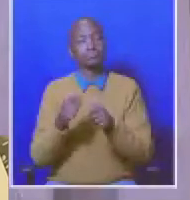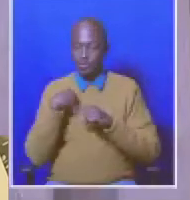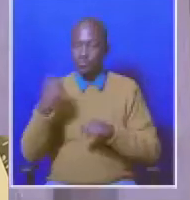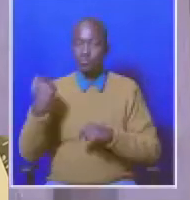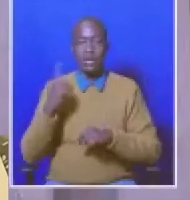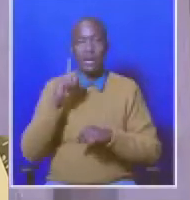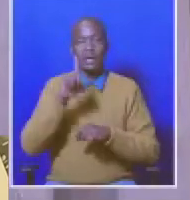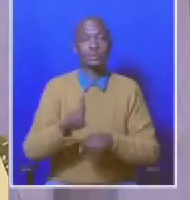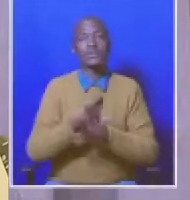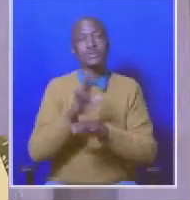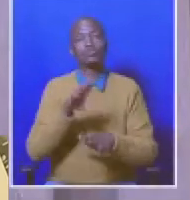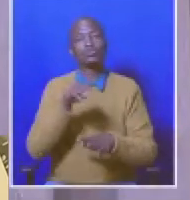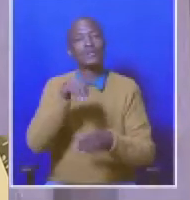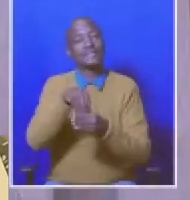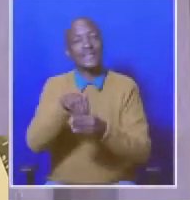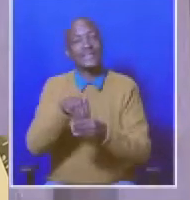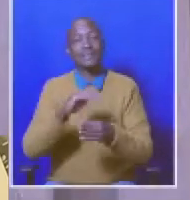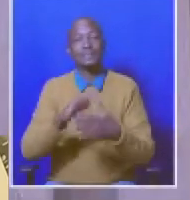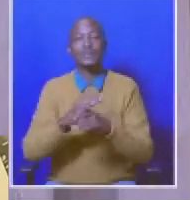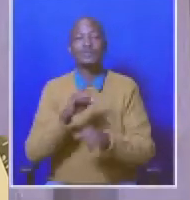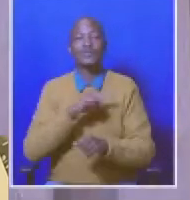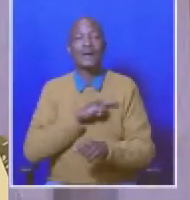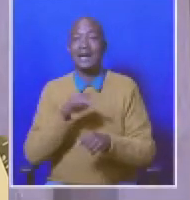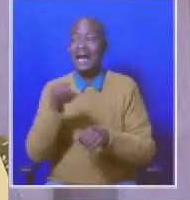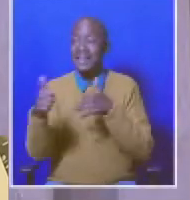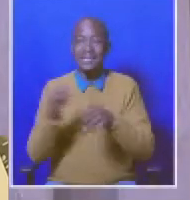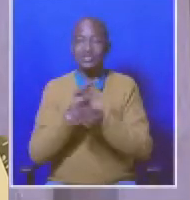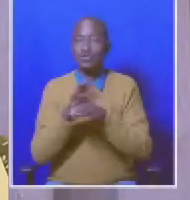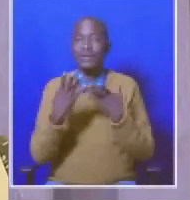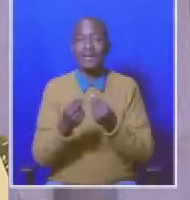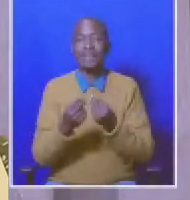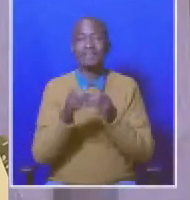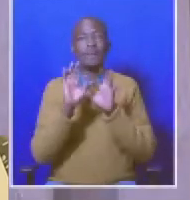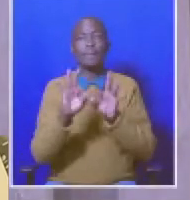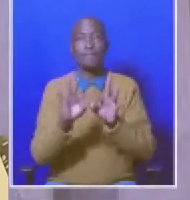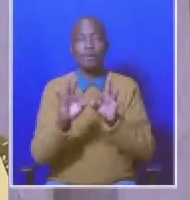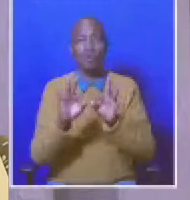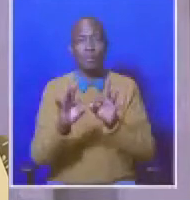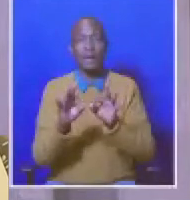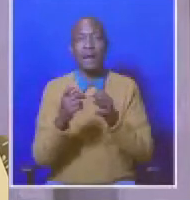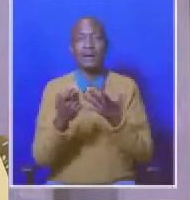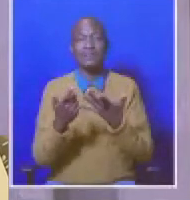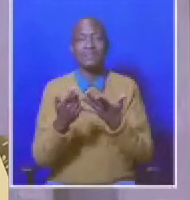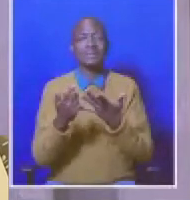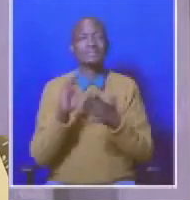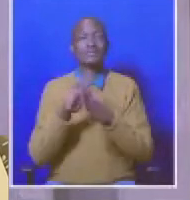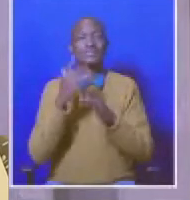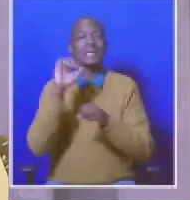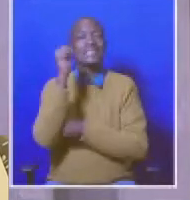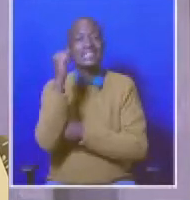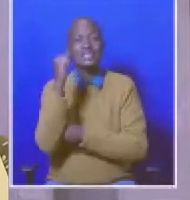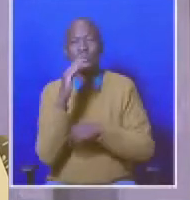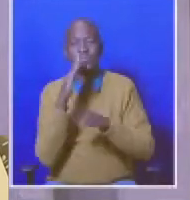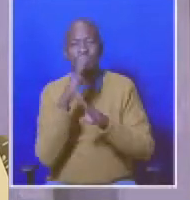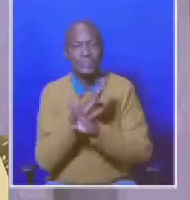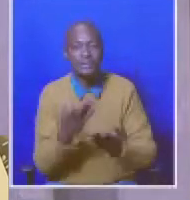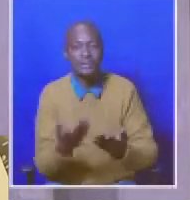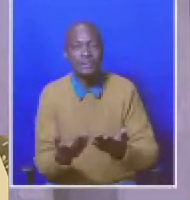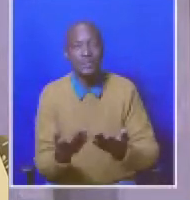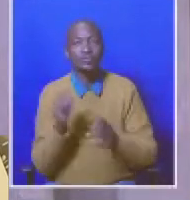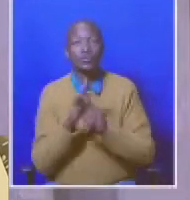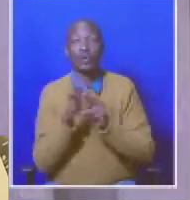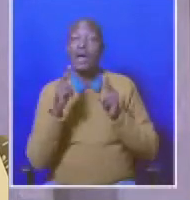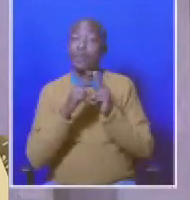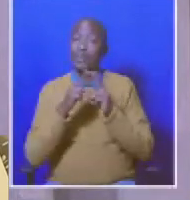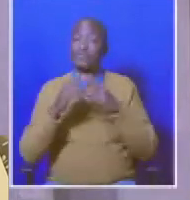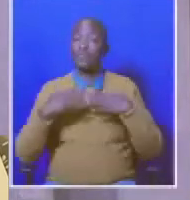coming in. Because most of them don't have proper revenue, because you don't have industries and so on. So I was very happy